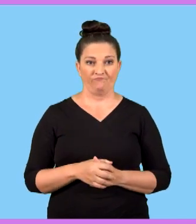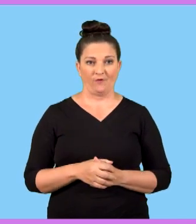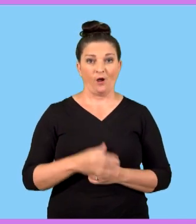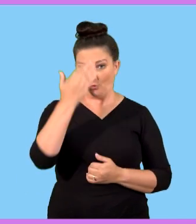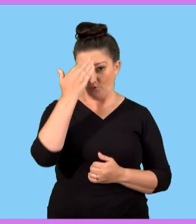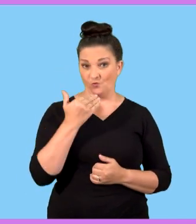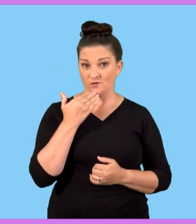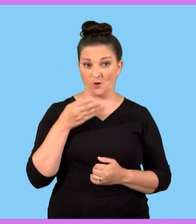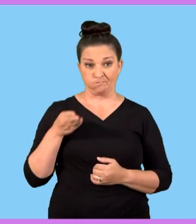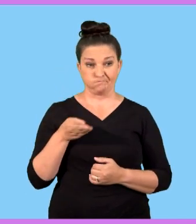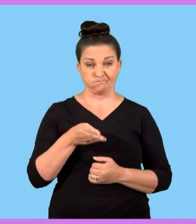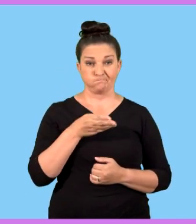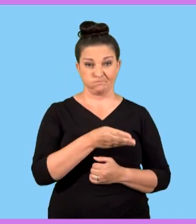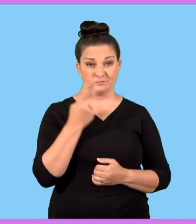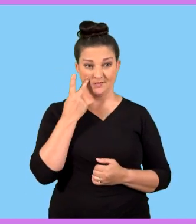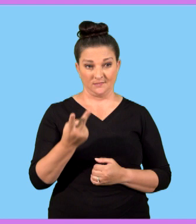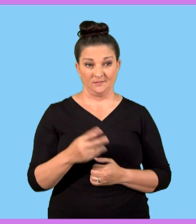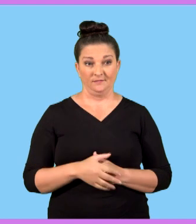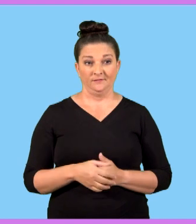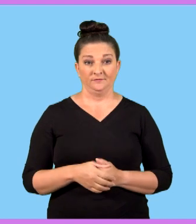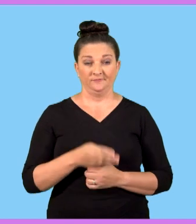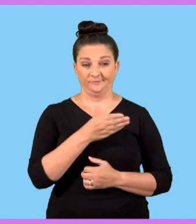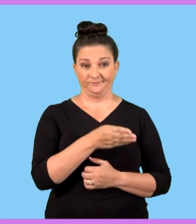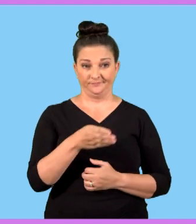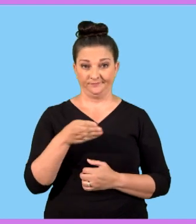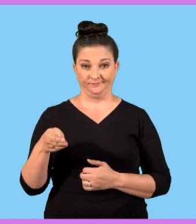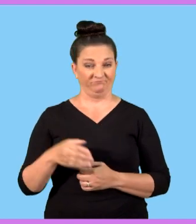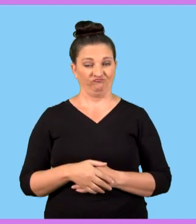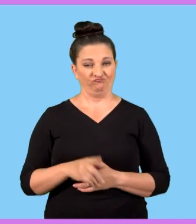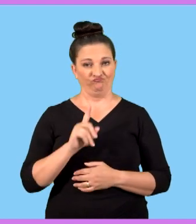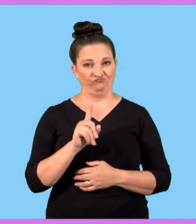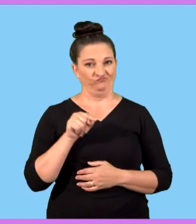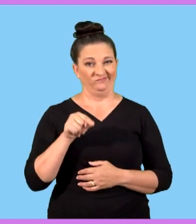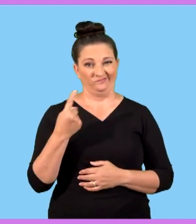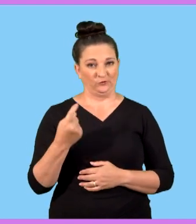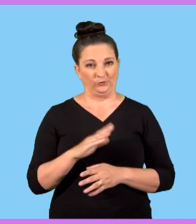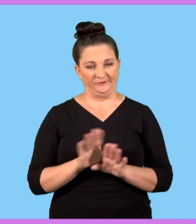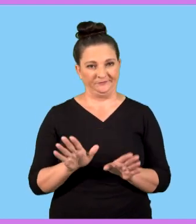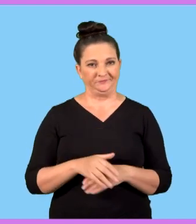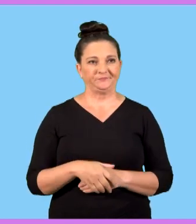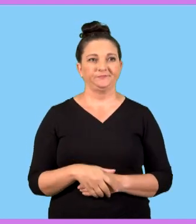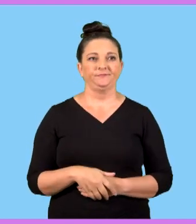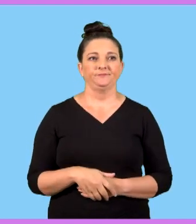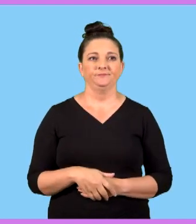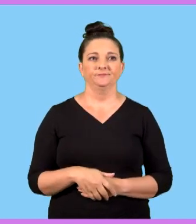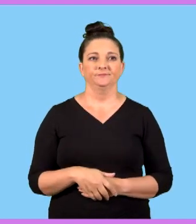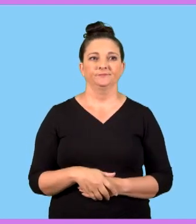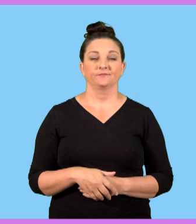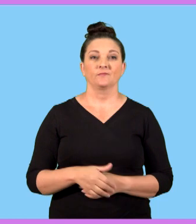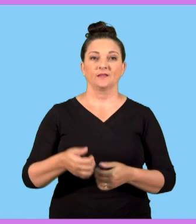Can we see we have windows here at this hall? Here's a window. There's a window. Right, so it's definitely not that door. We agree?